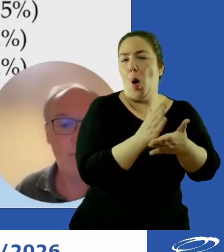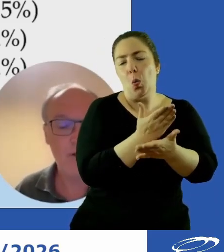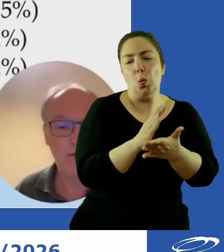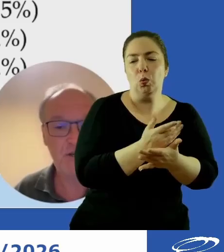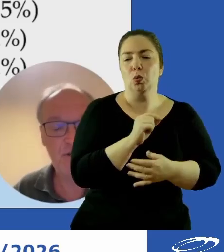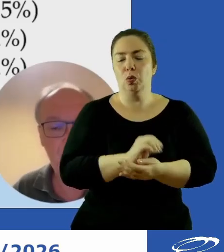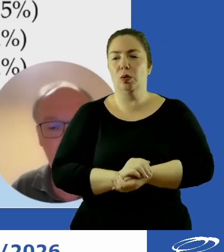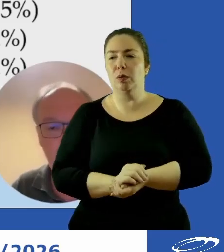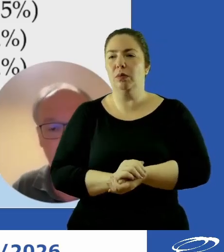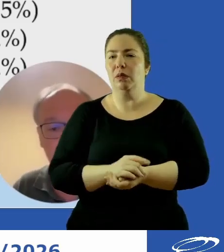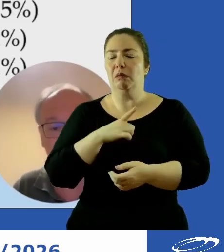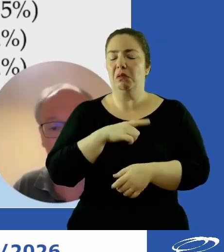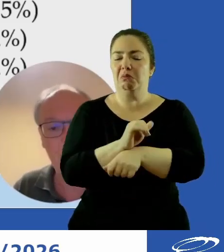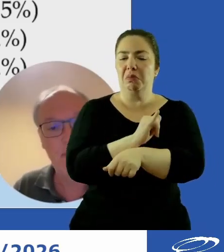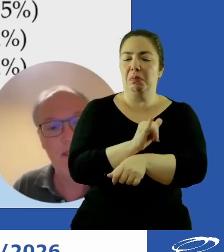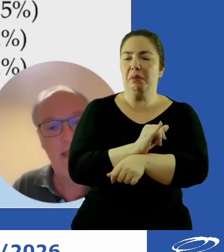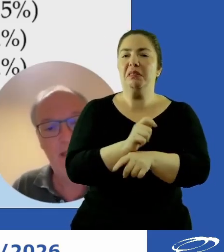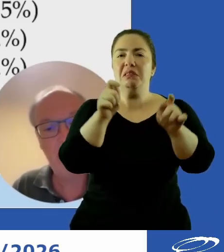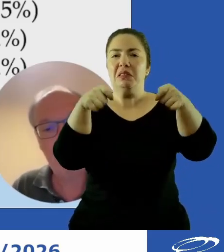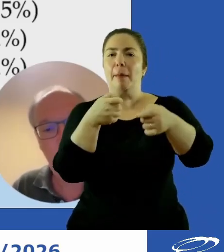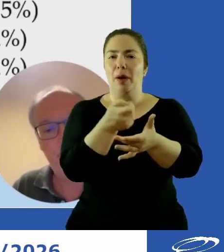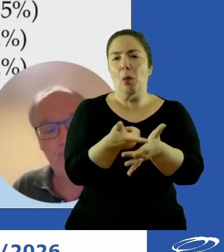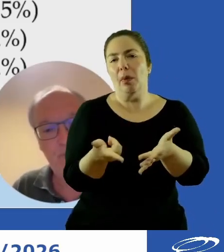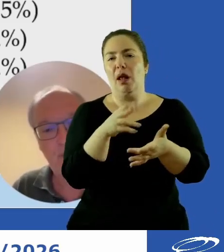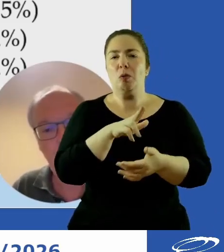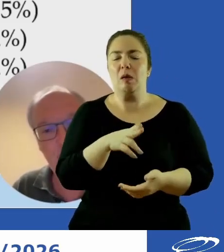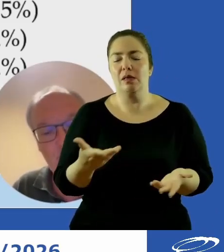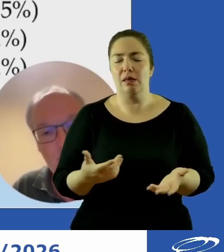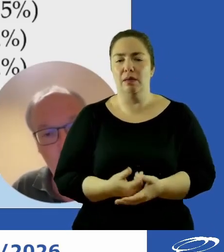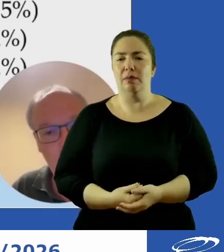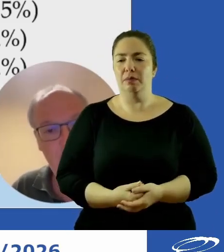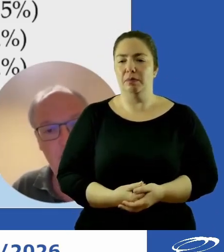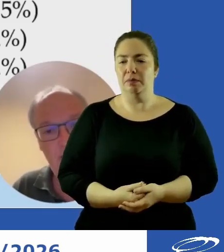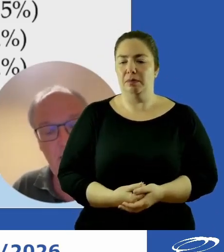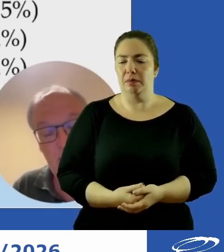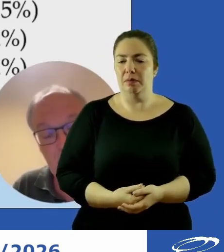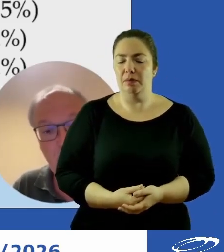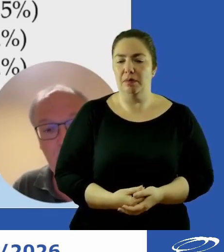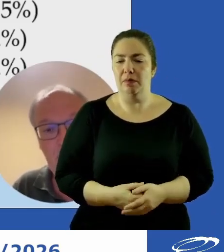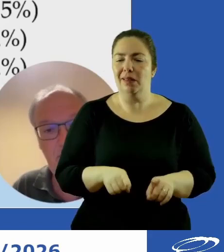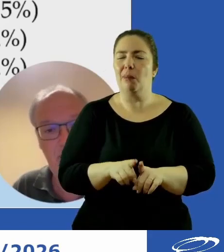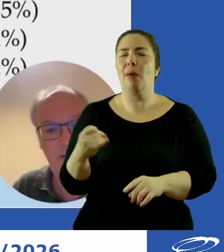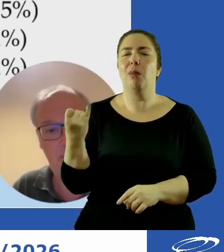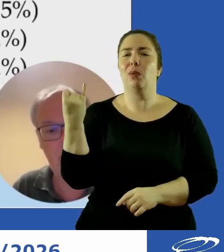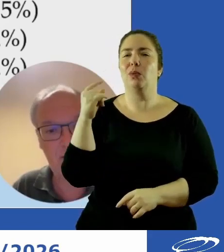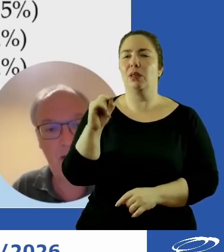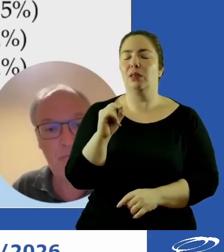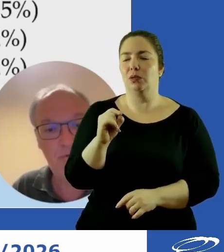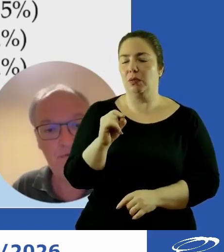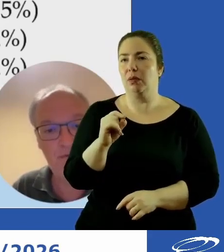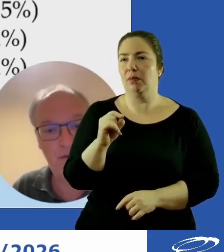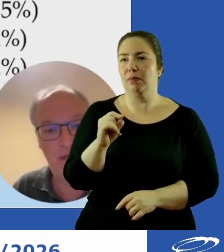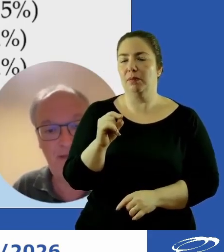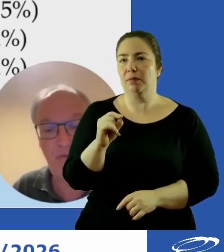other alternatives are available. And it's true that and important that these